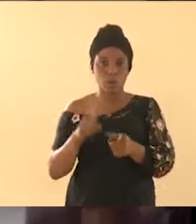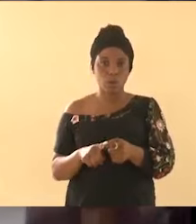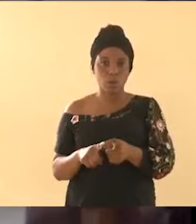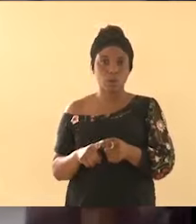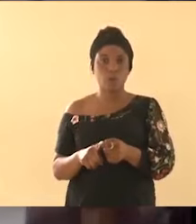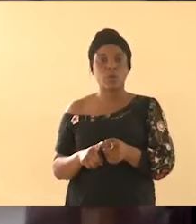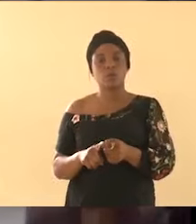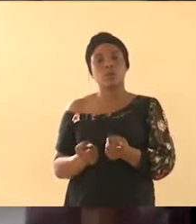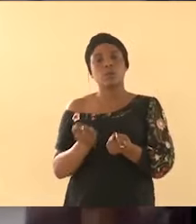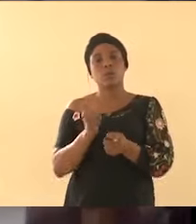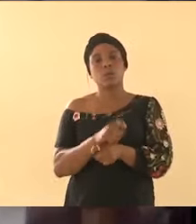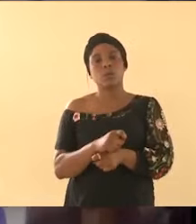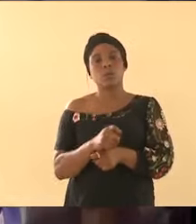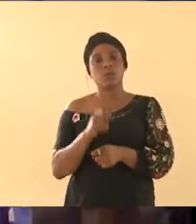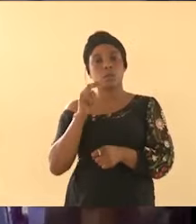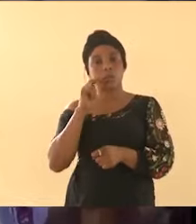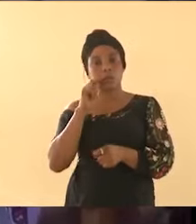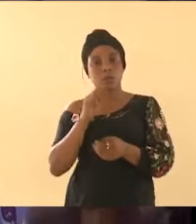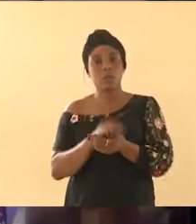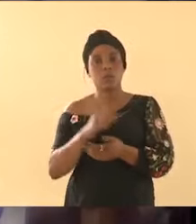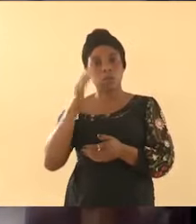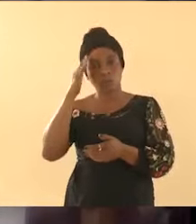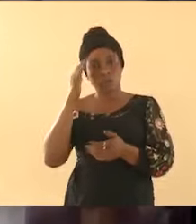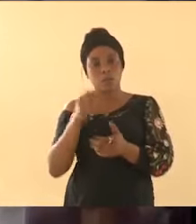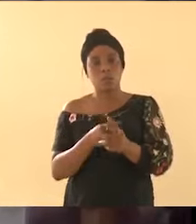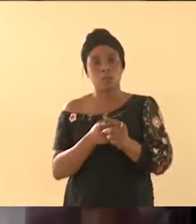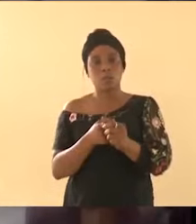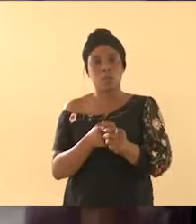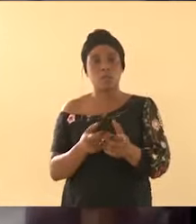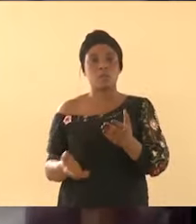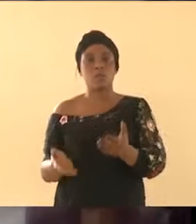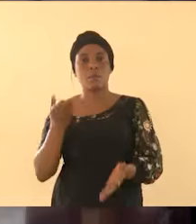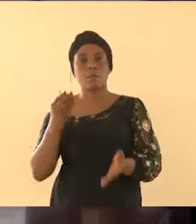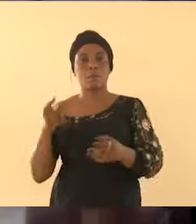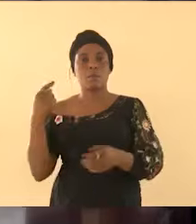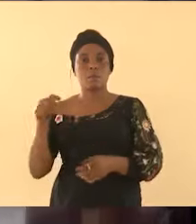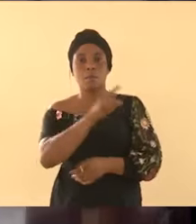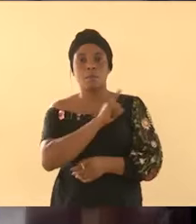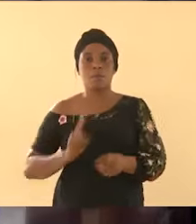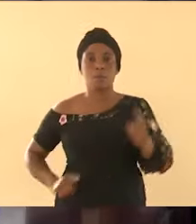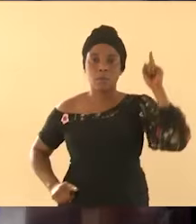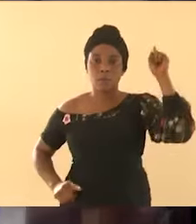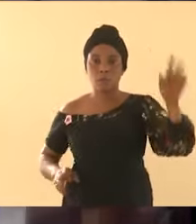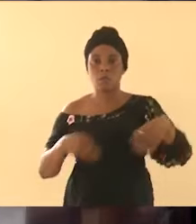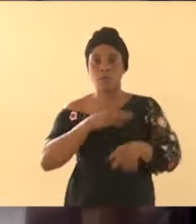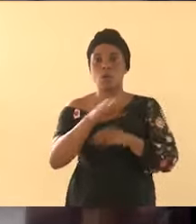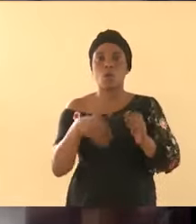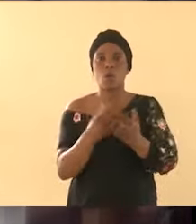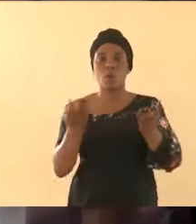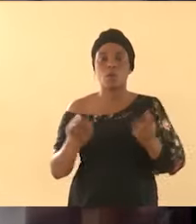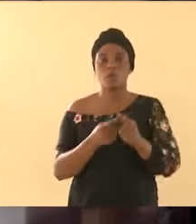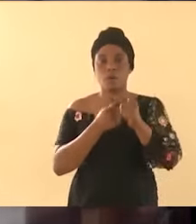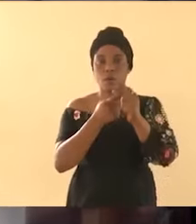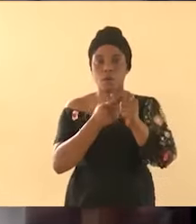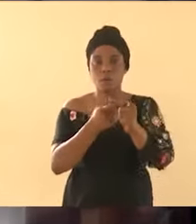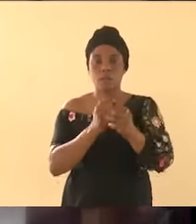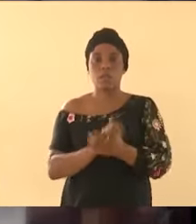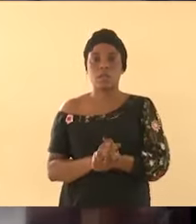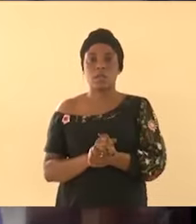truly committed to liberating Nigeria will recognize that it is a marathon. And may the Lord give us all we require for a marathon.